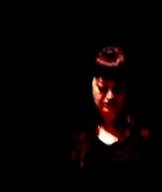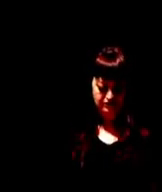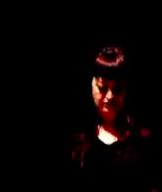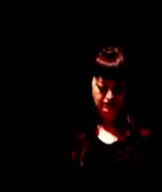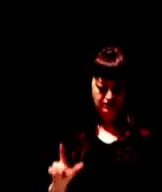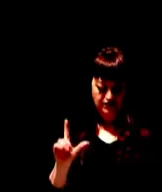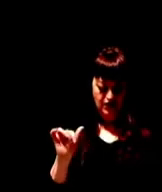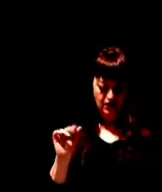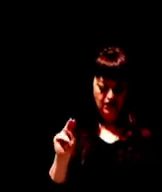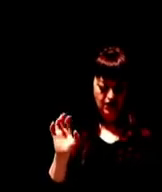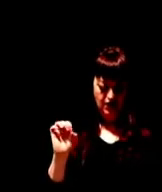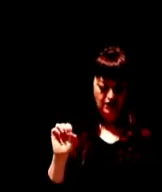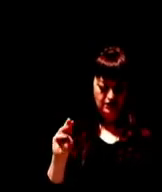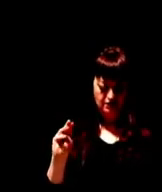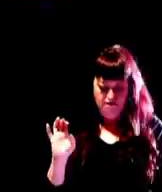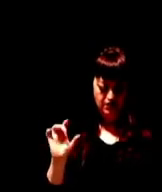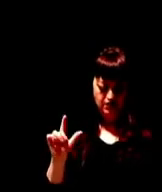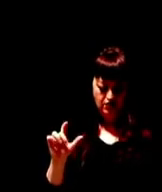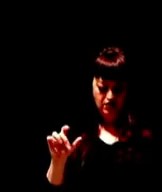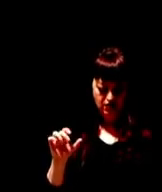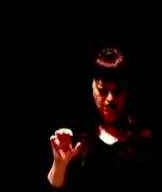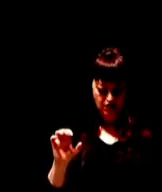Lance McCullough.